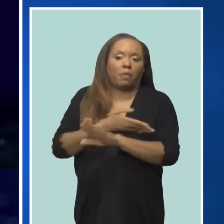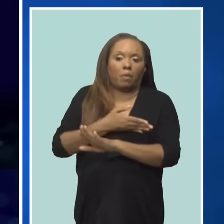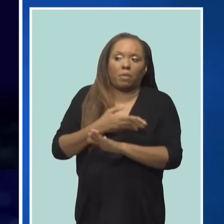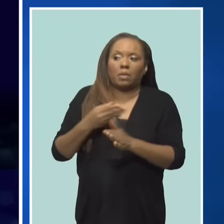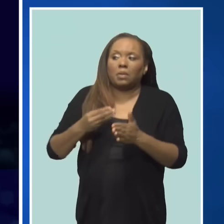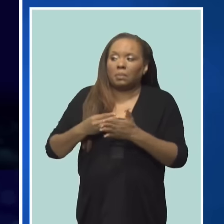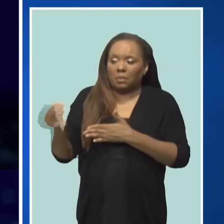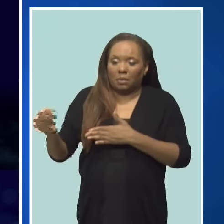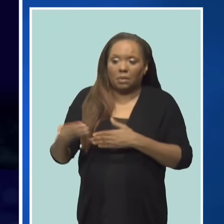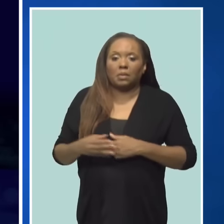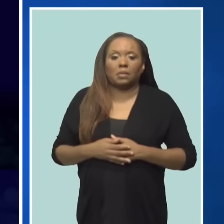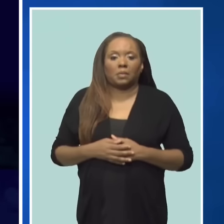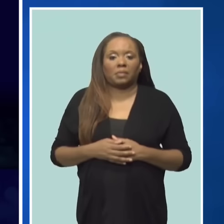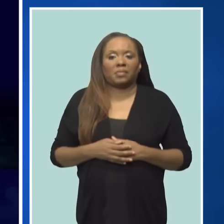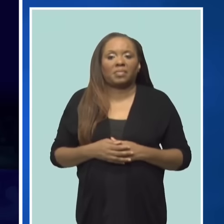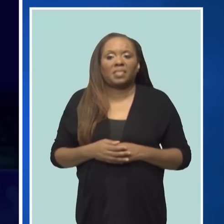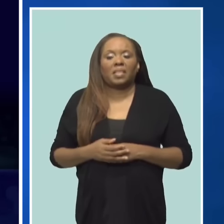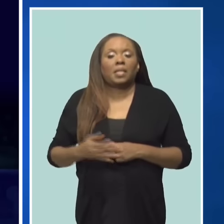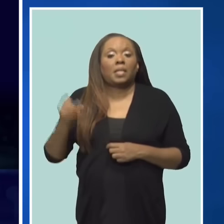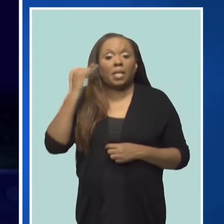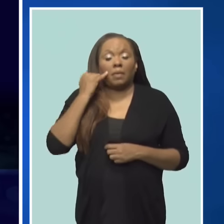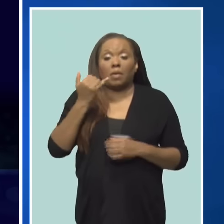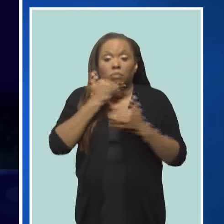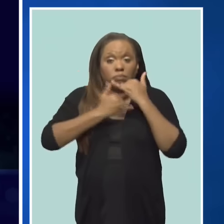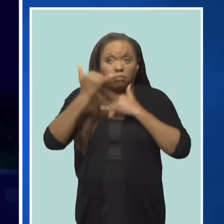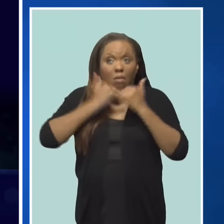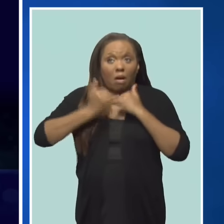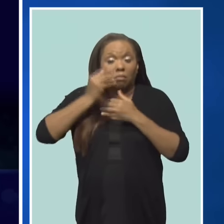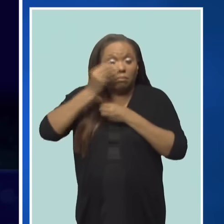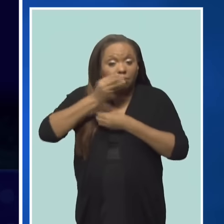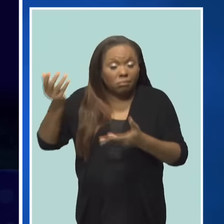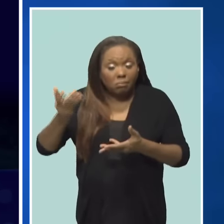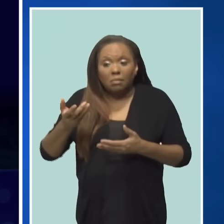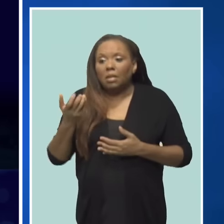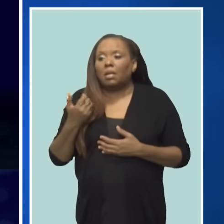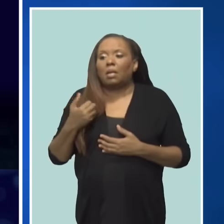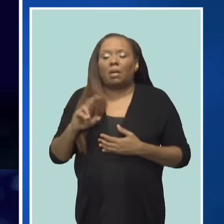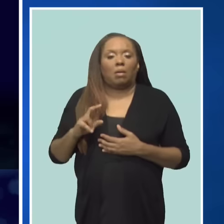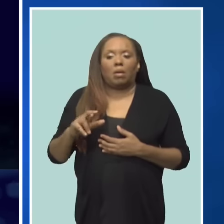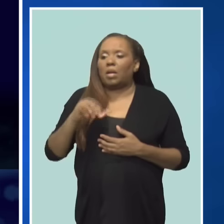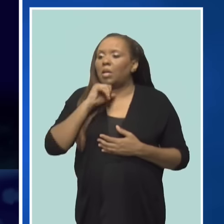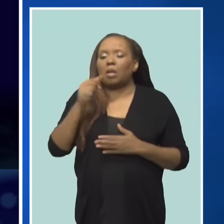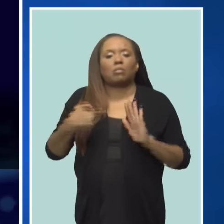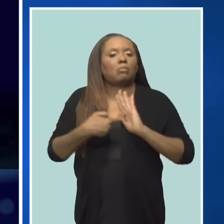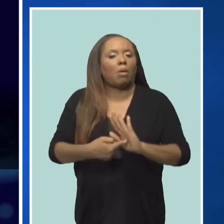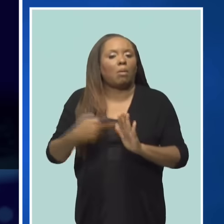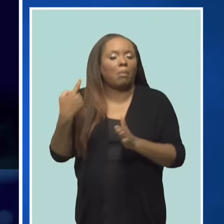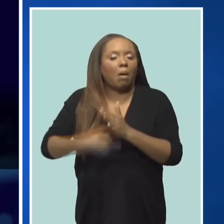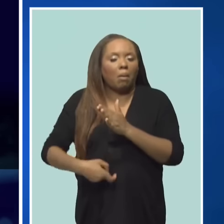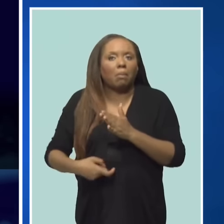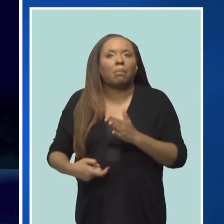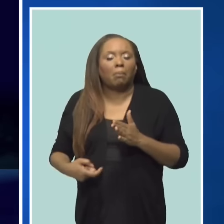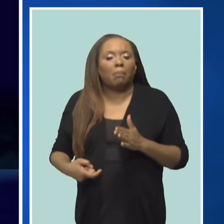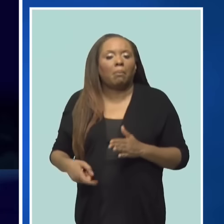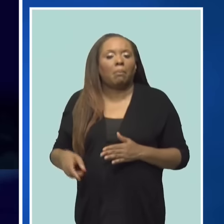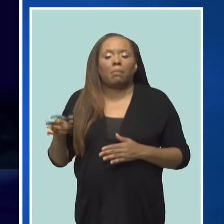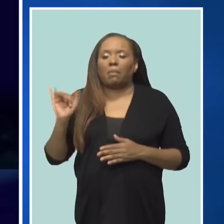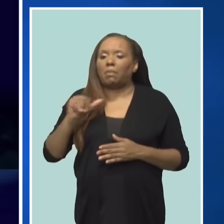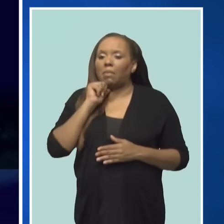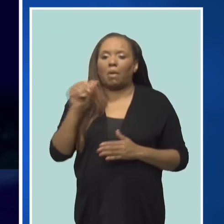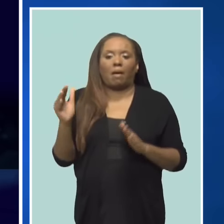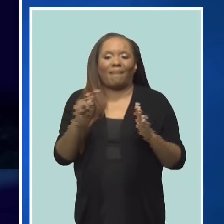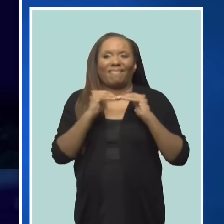misleading consumers by providing inaccurate pricing information or by failing to display prices can be deemed an